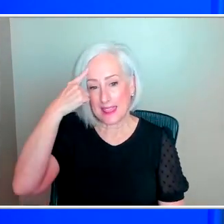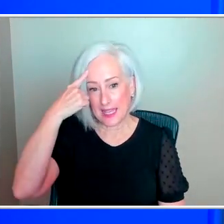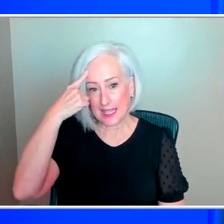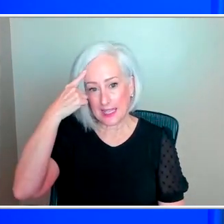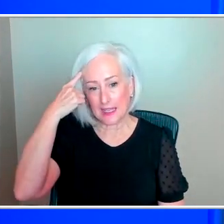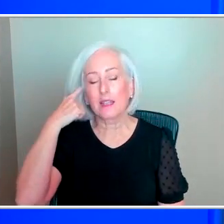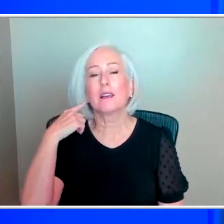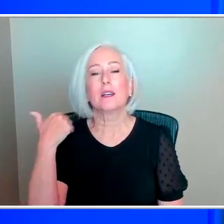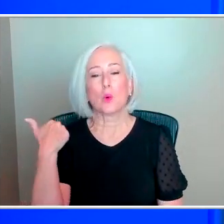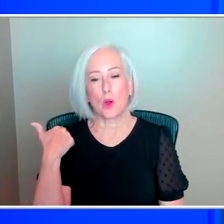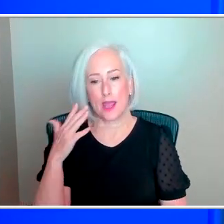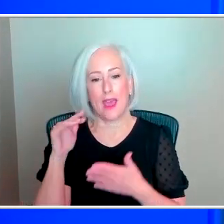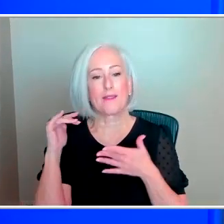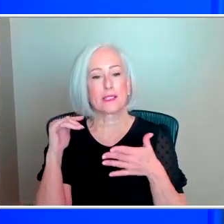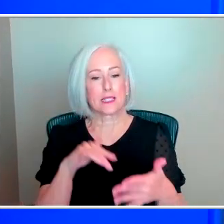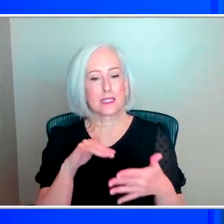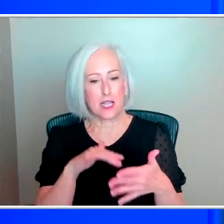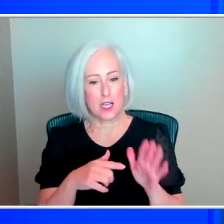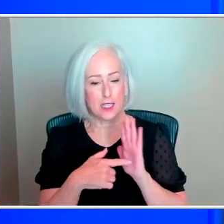studies that show that